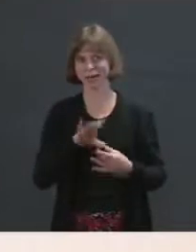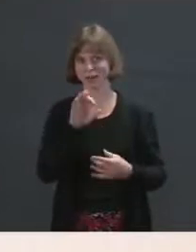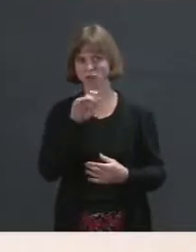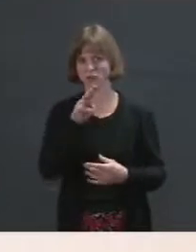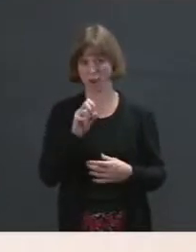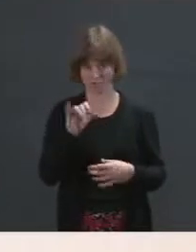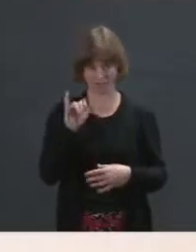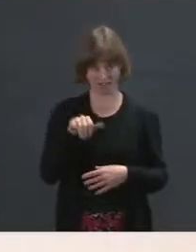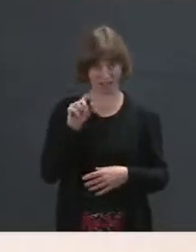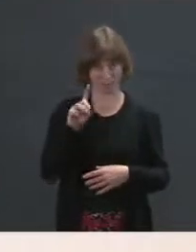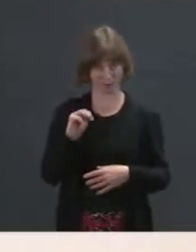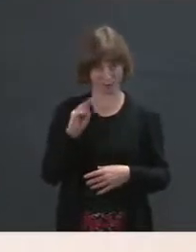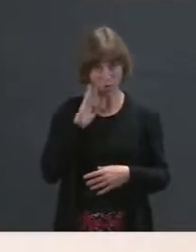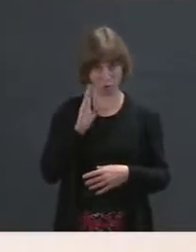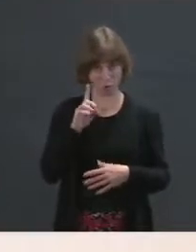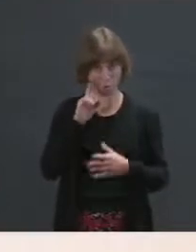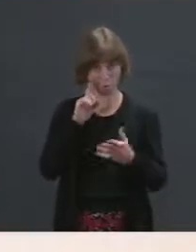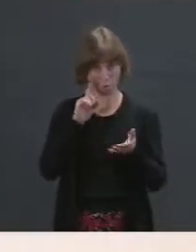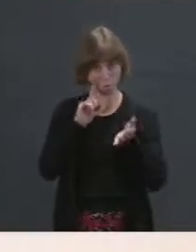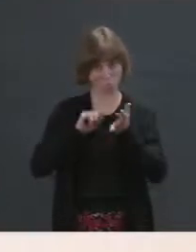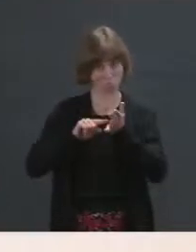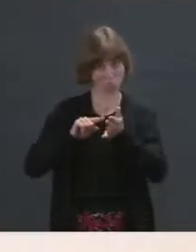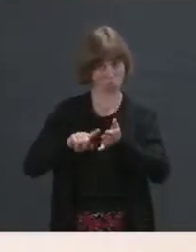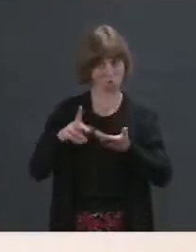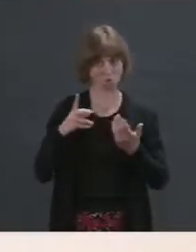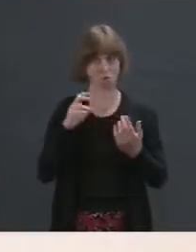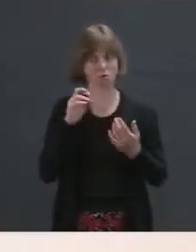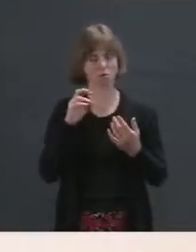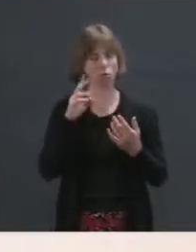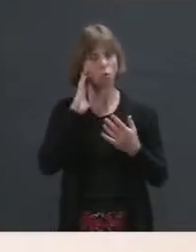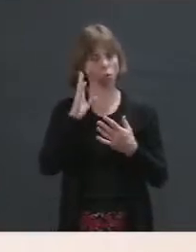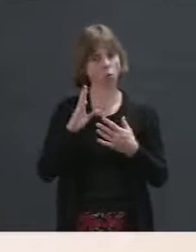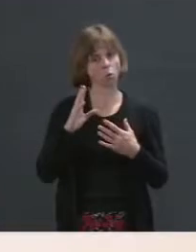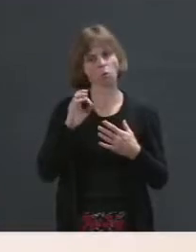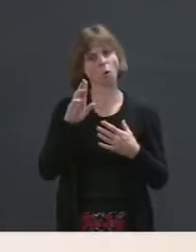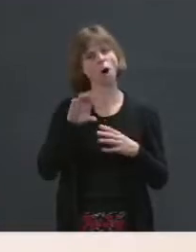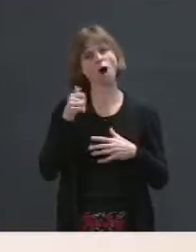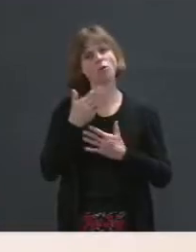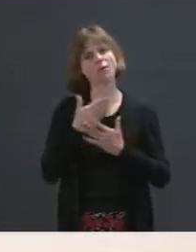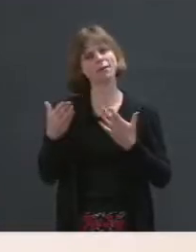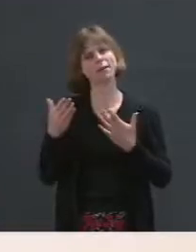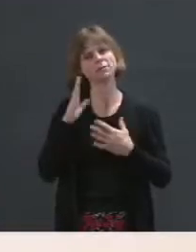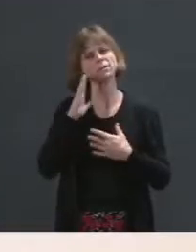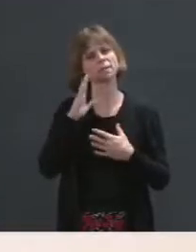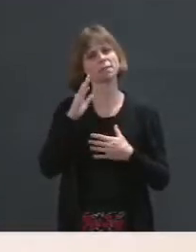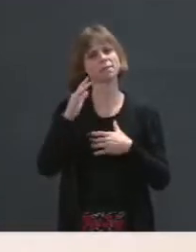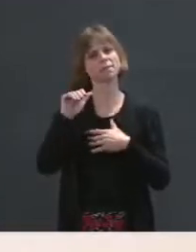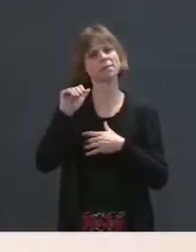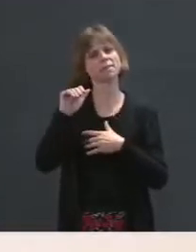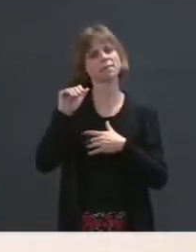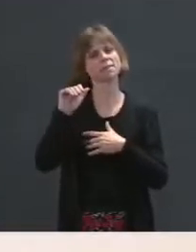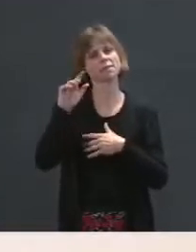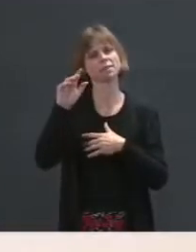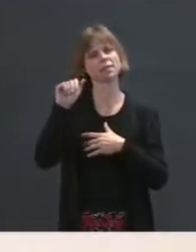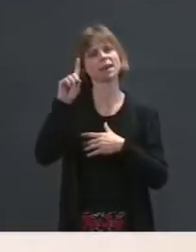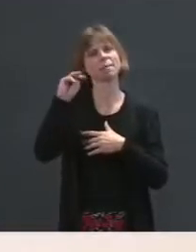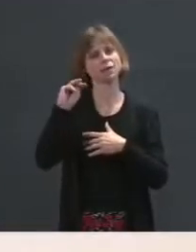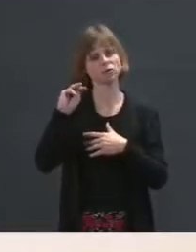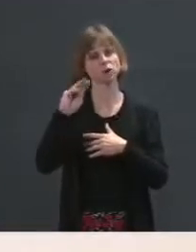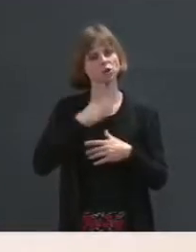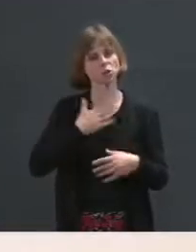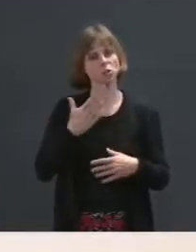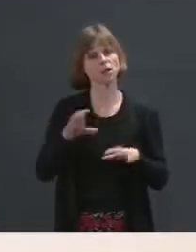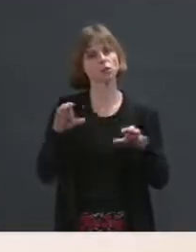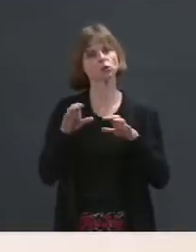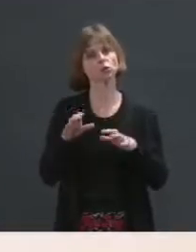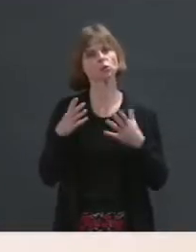going to look into? And what are other specific steps that the administration is willing to do to help combat some of these pieces